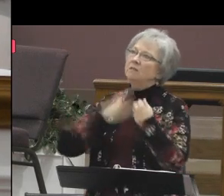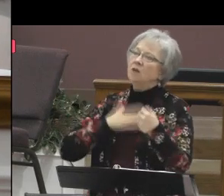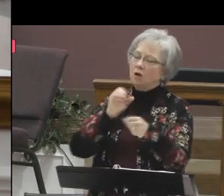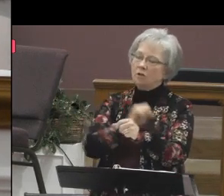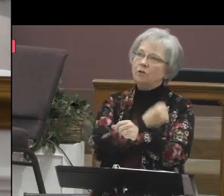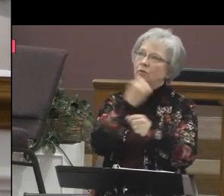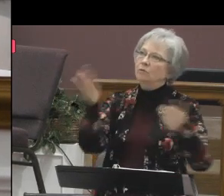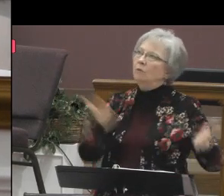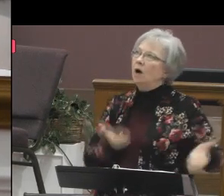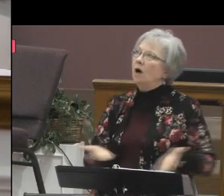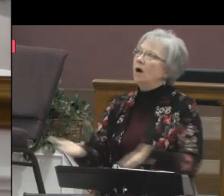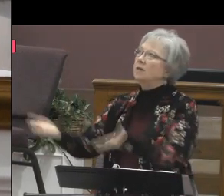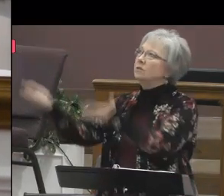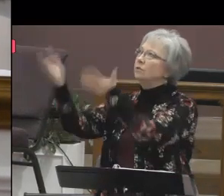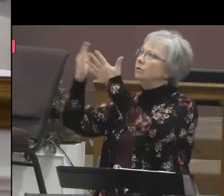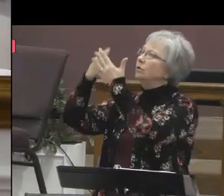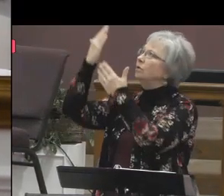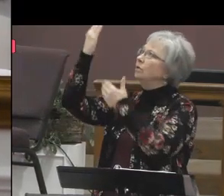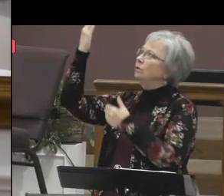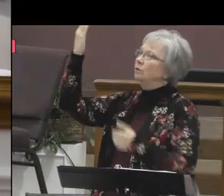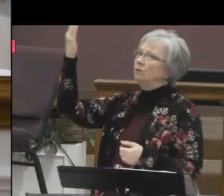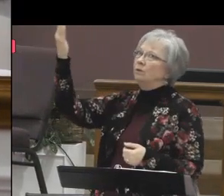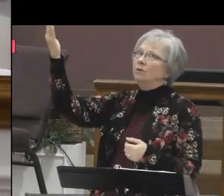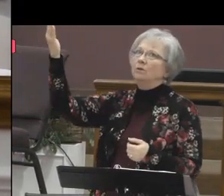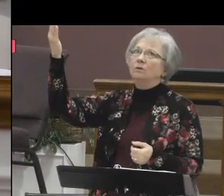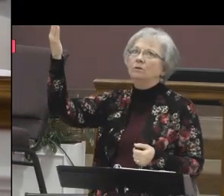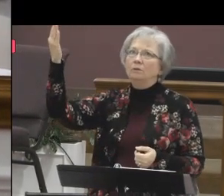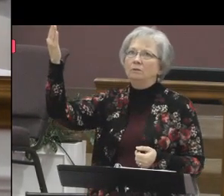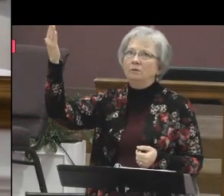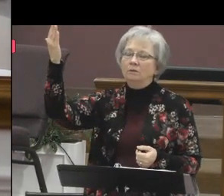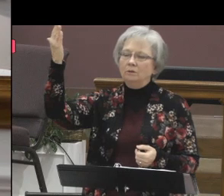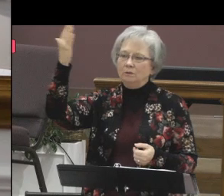Teach my song to rise to